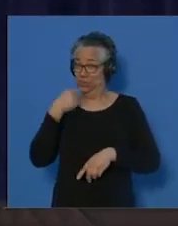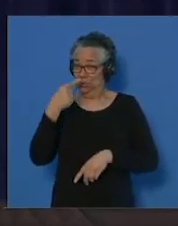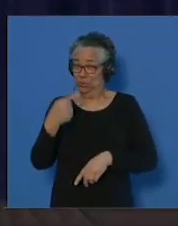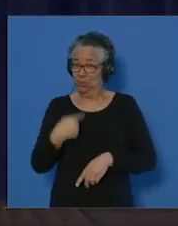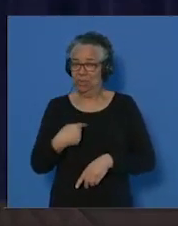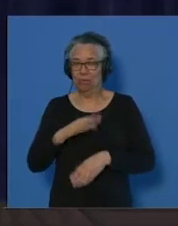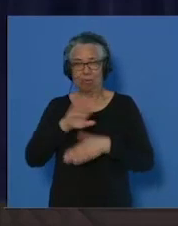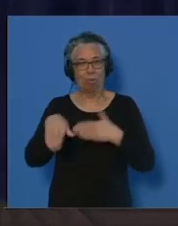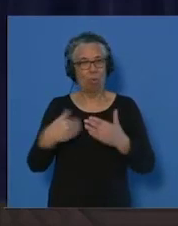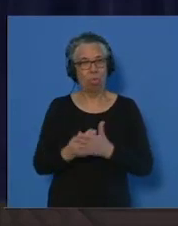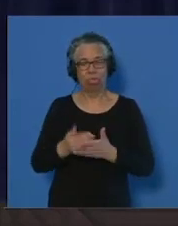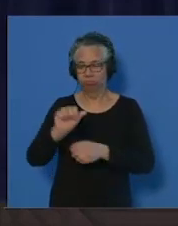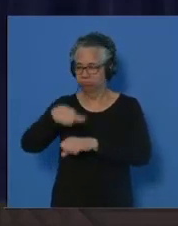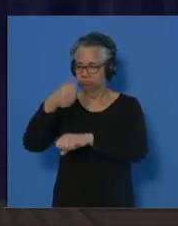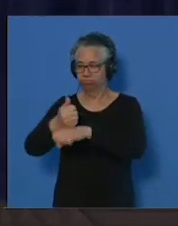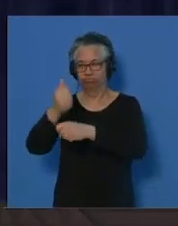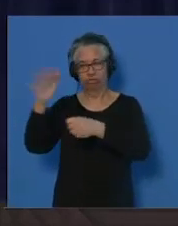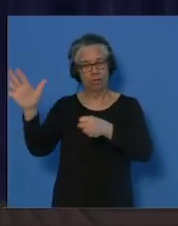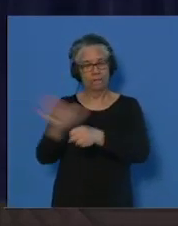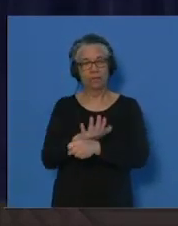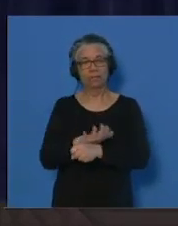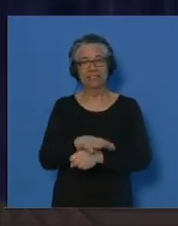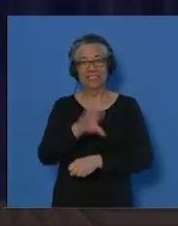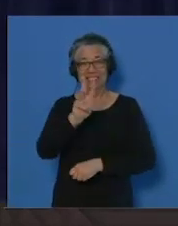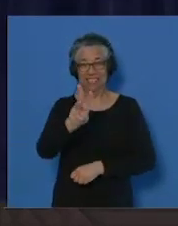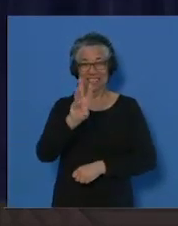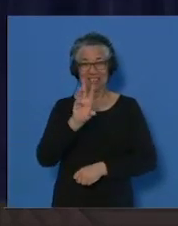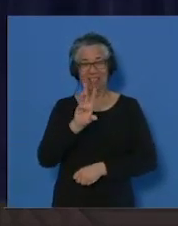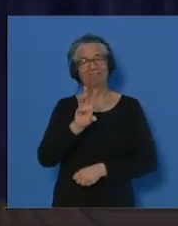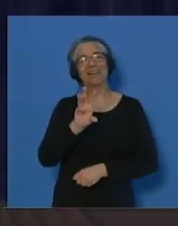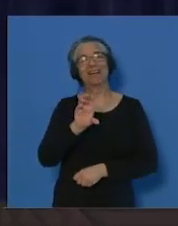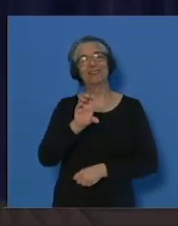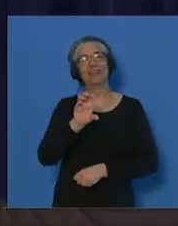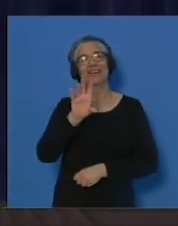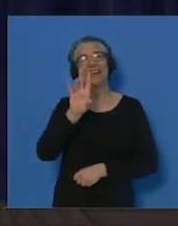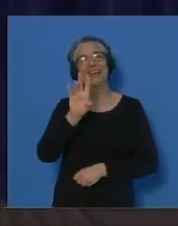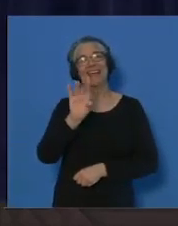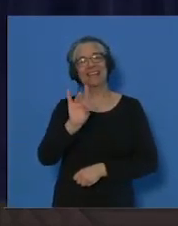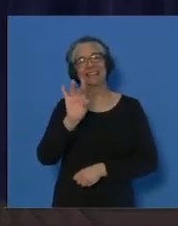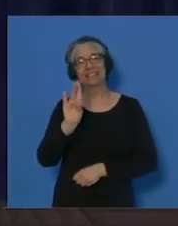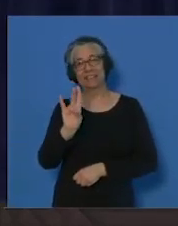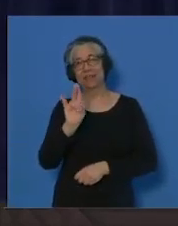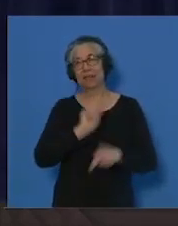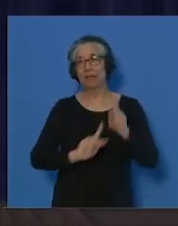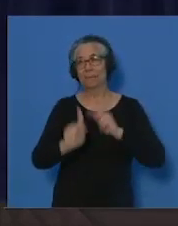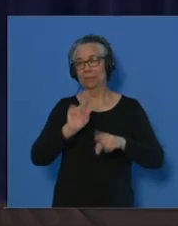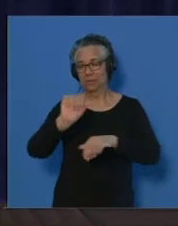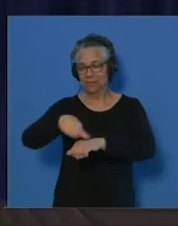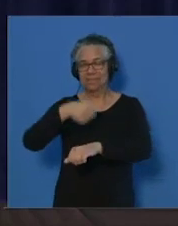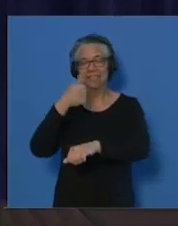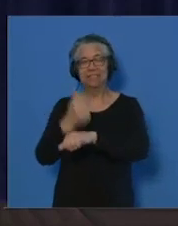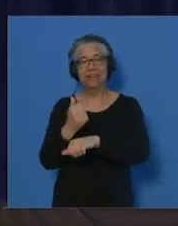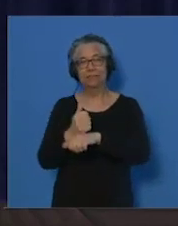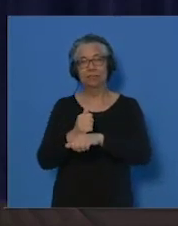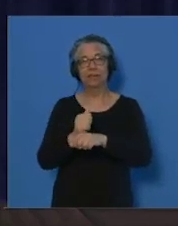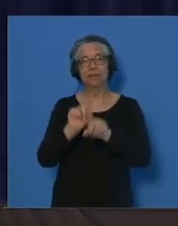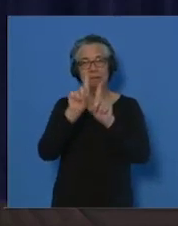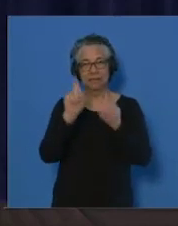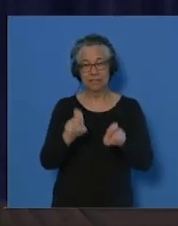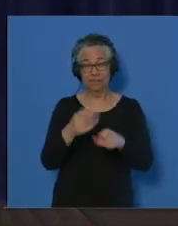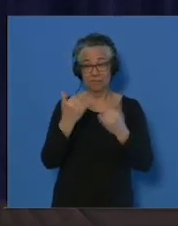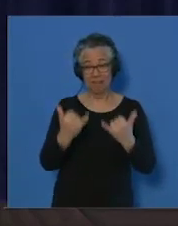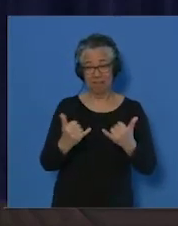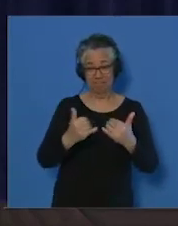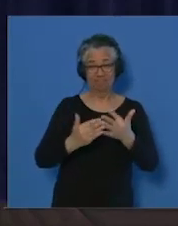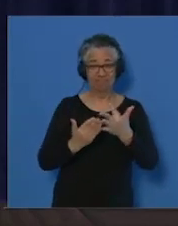been booked, and there are 687 persons who were slated for testing between now and over the weekend.